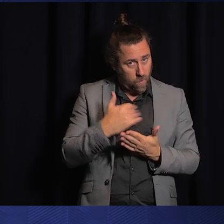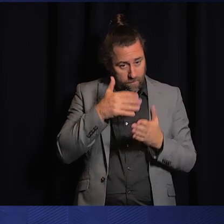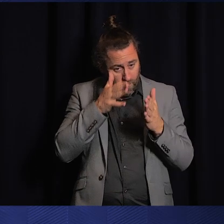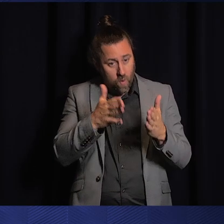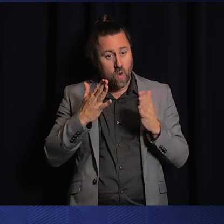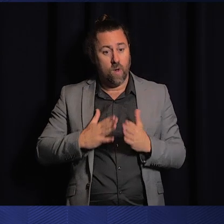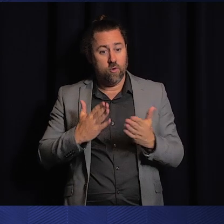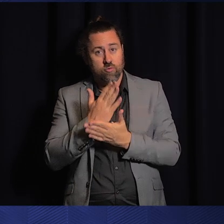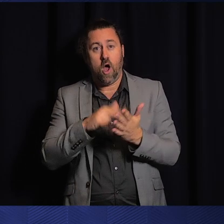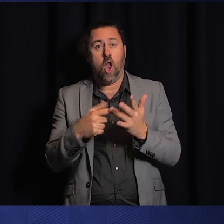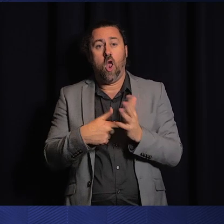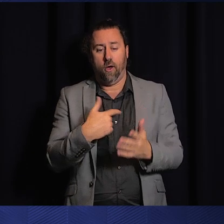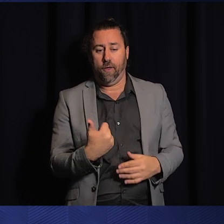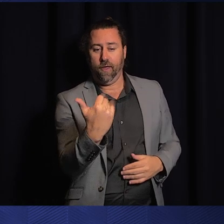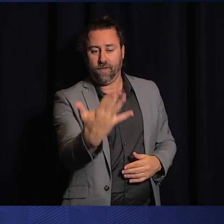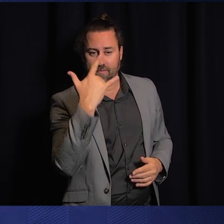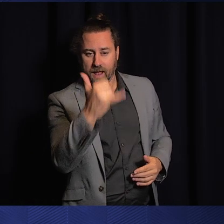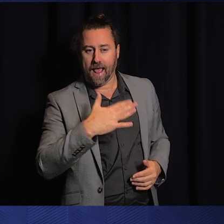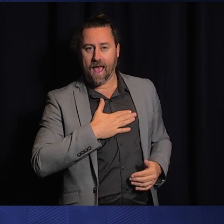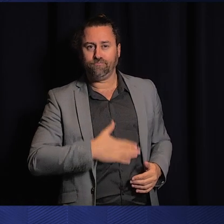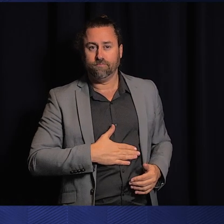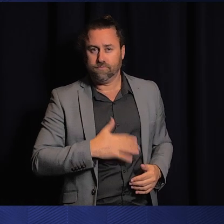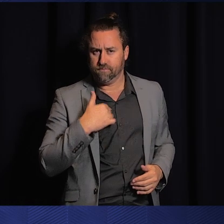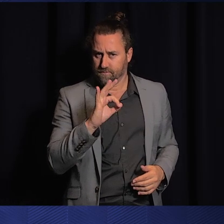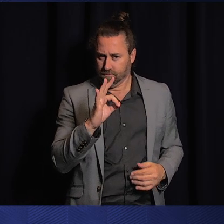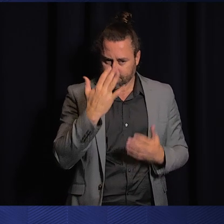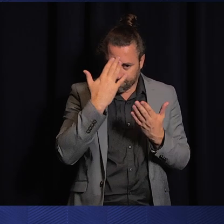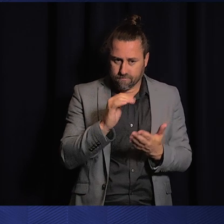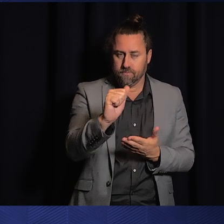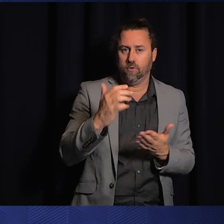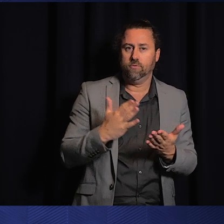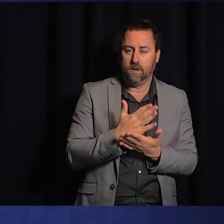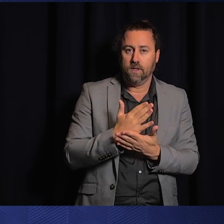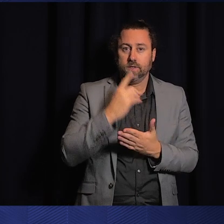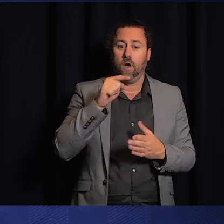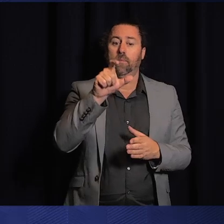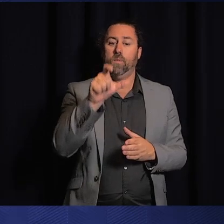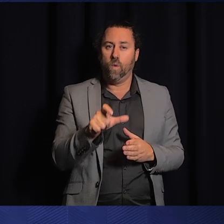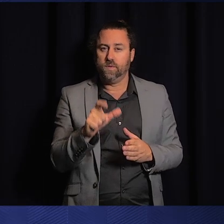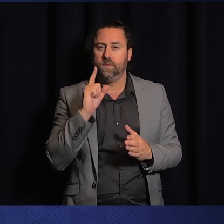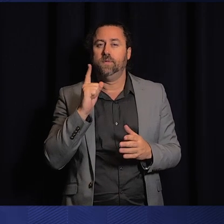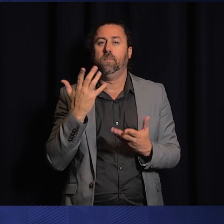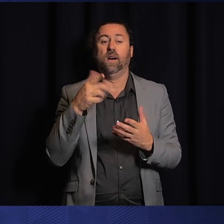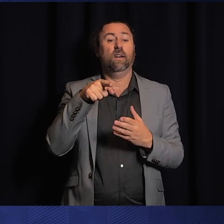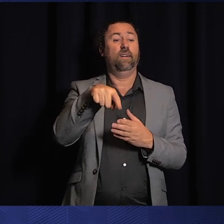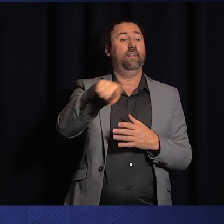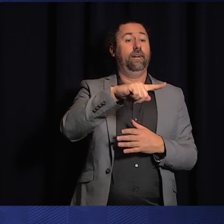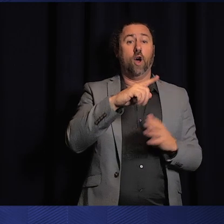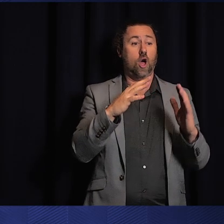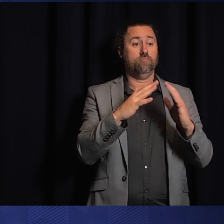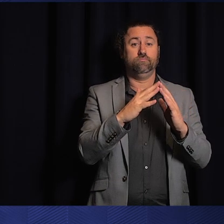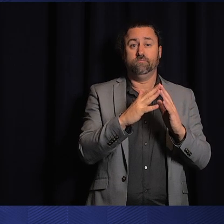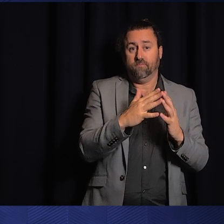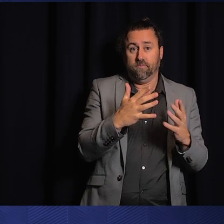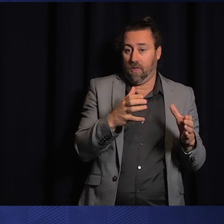approach, and it is very much said that internally displaced persons shall enjoy in full equality